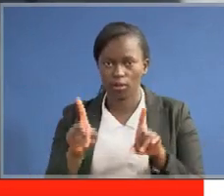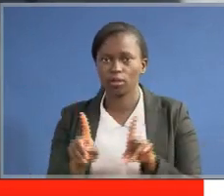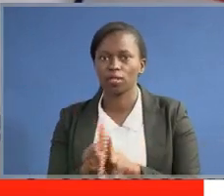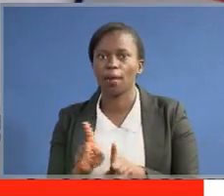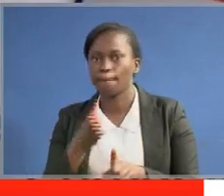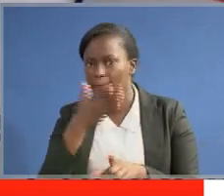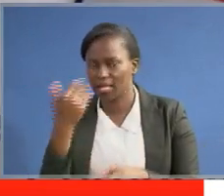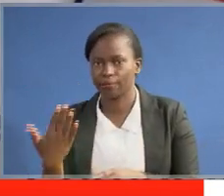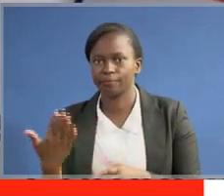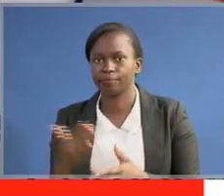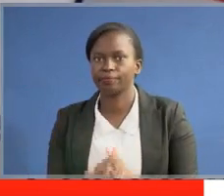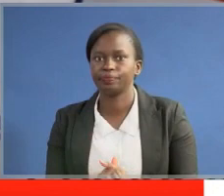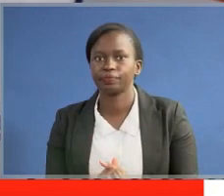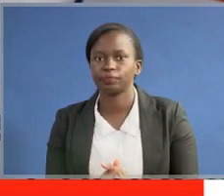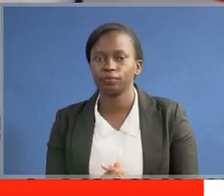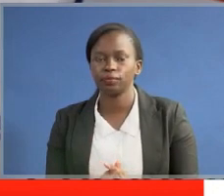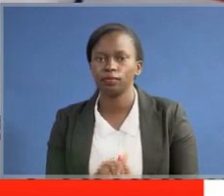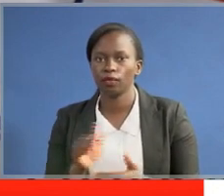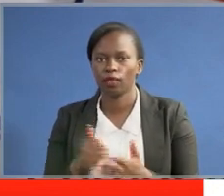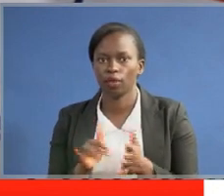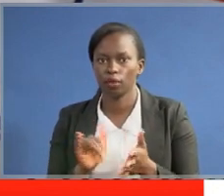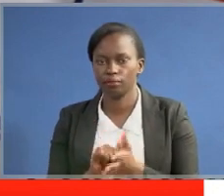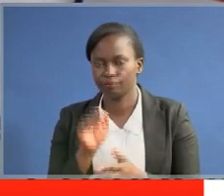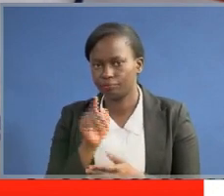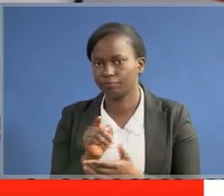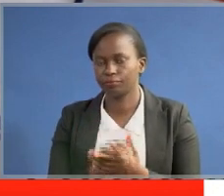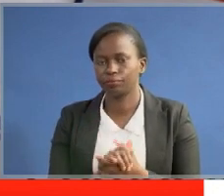infrastructure. We want now to leverage on technology